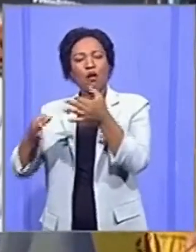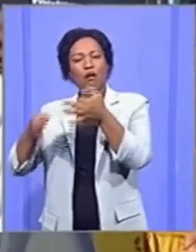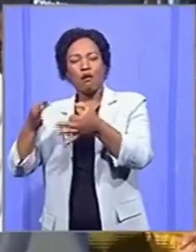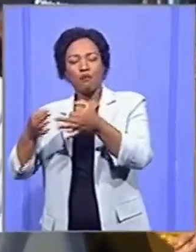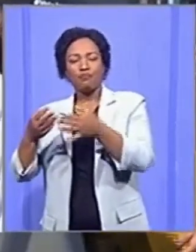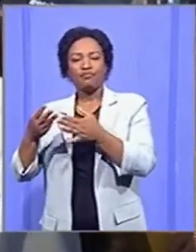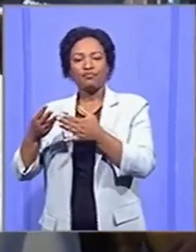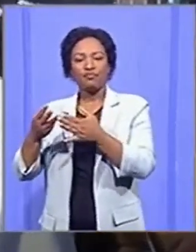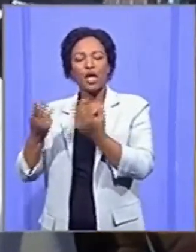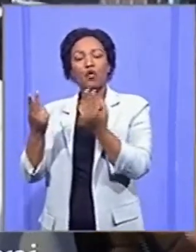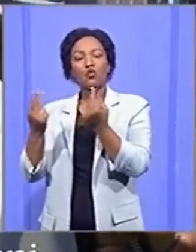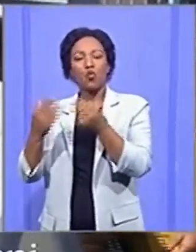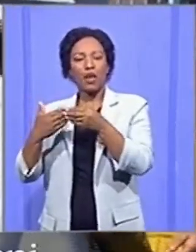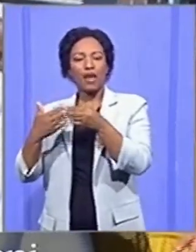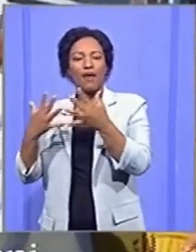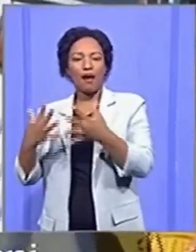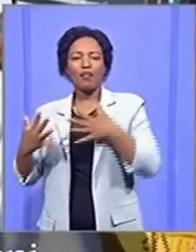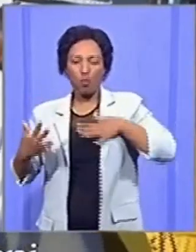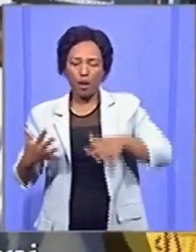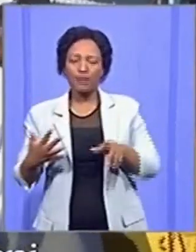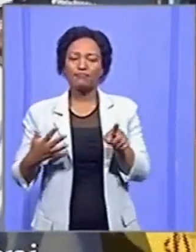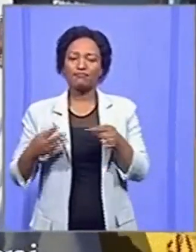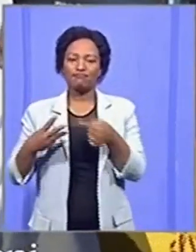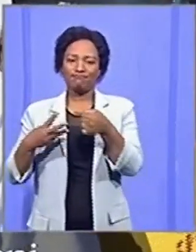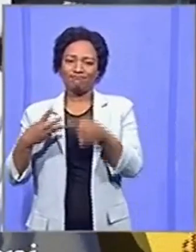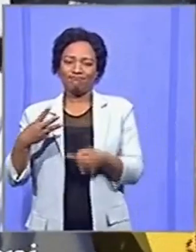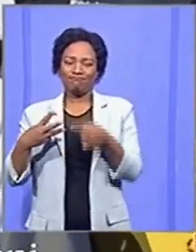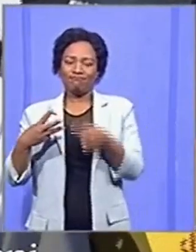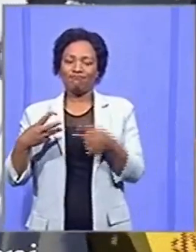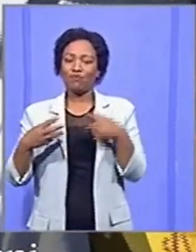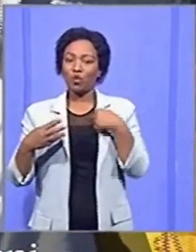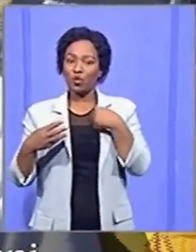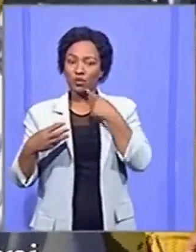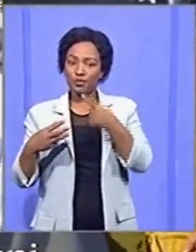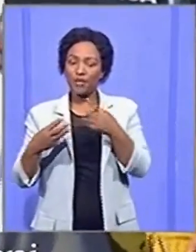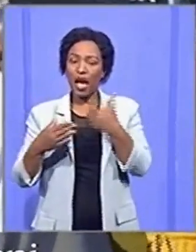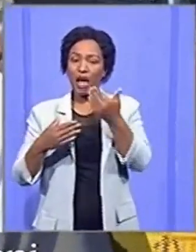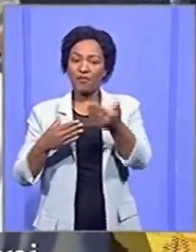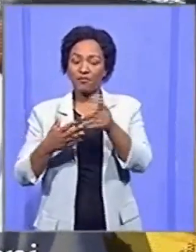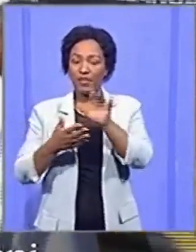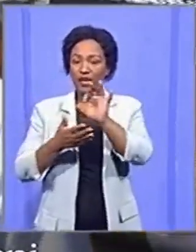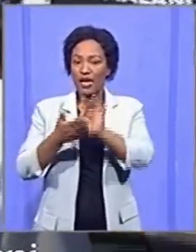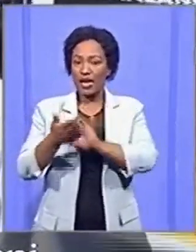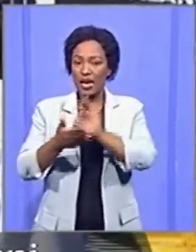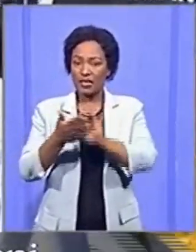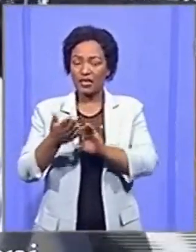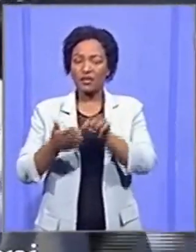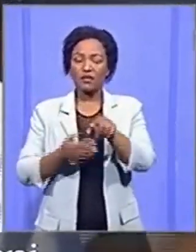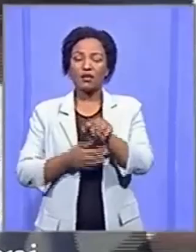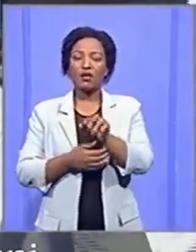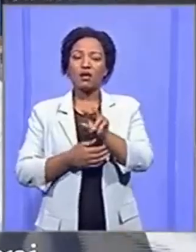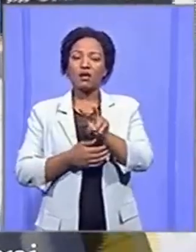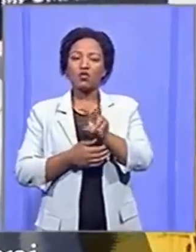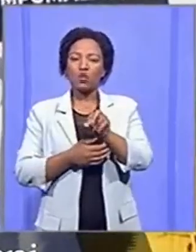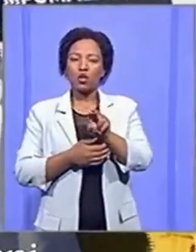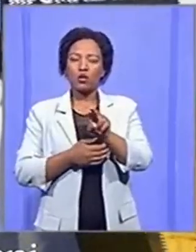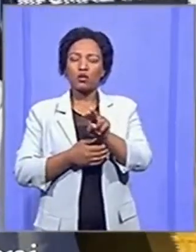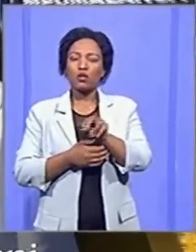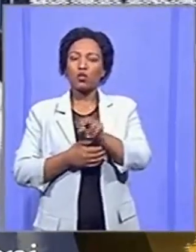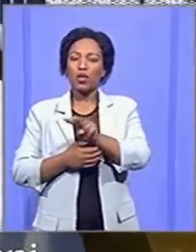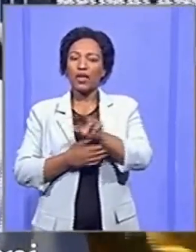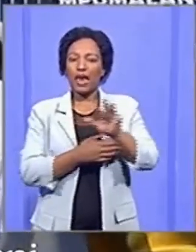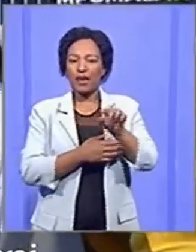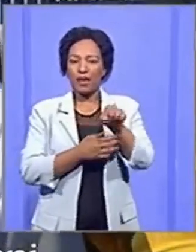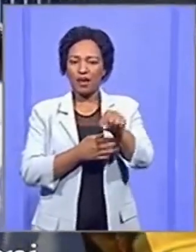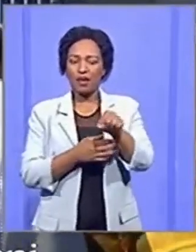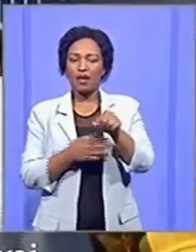leaders. And we remain confident that after the election in 2029, we will have representatives not only in the National